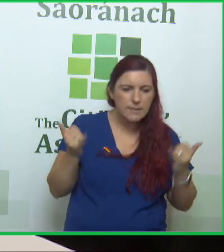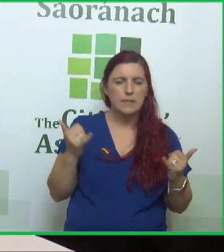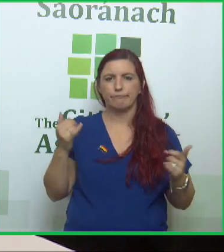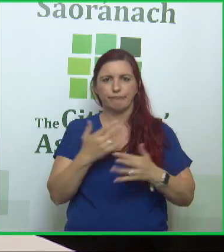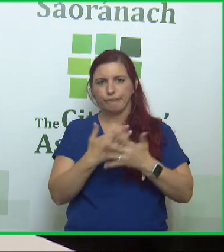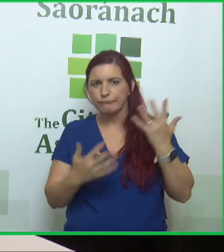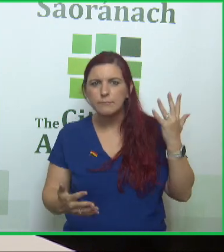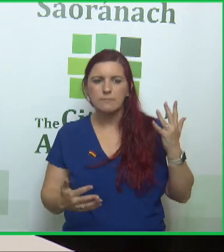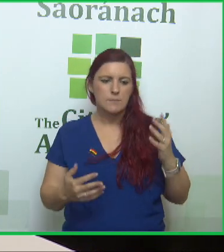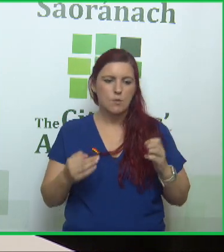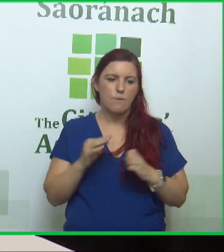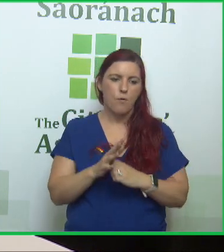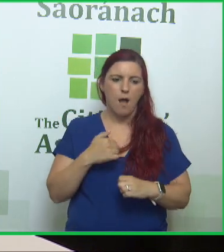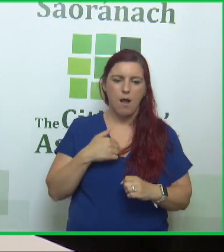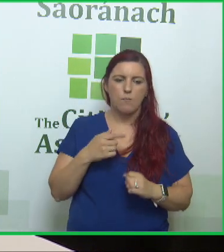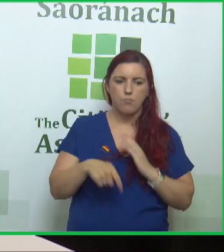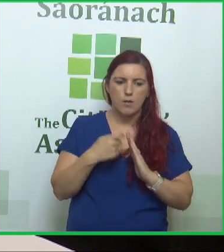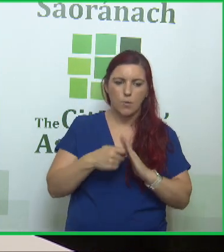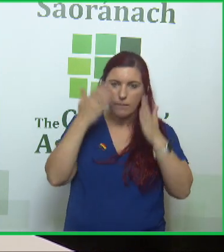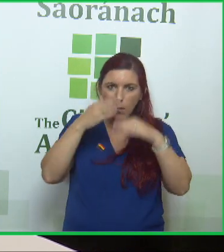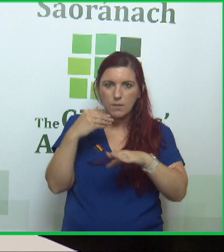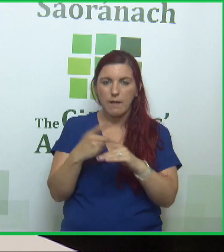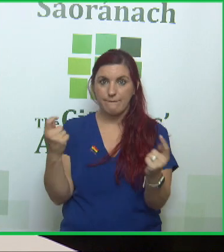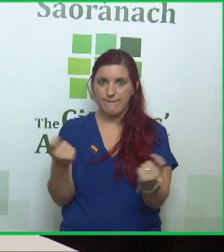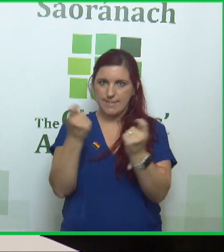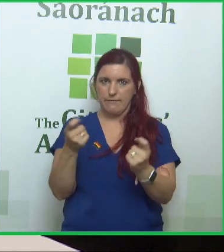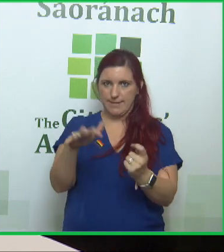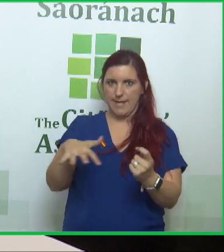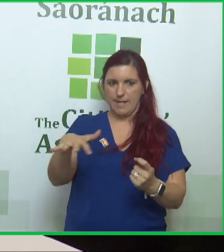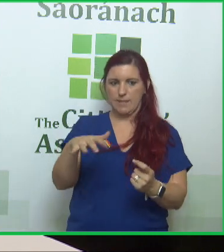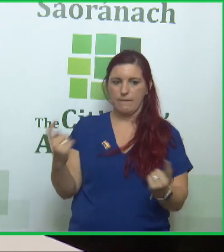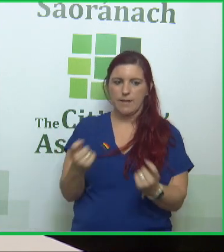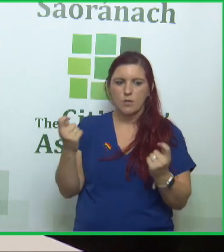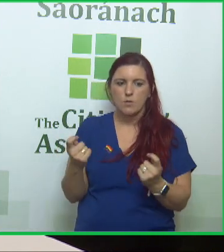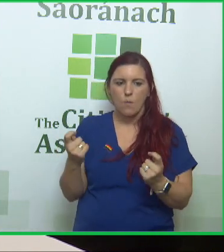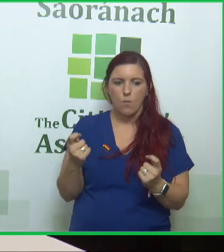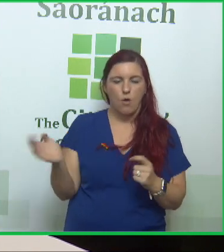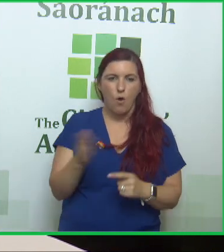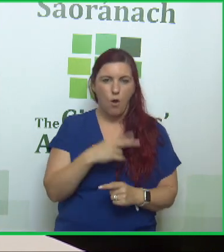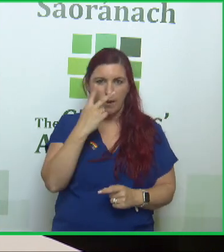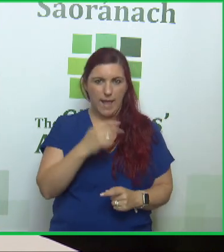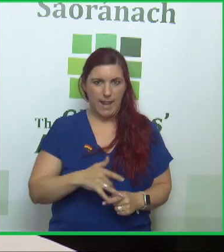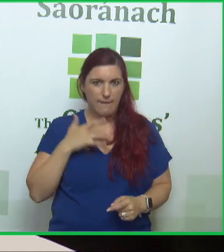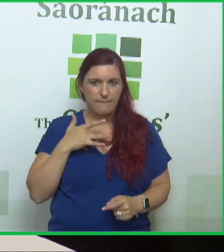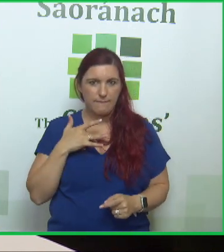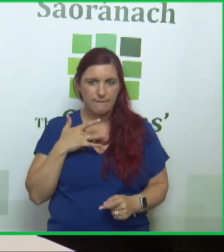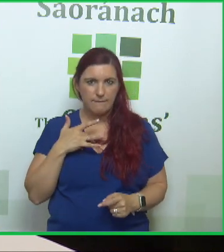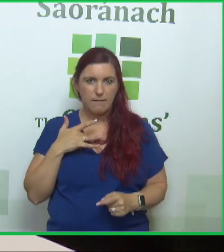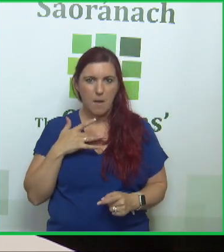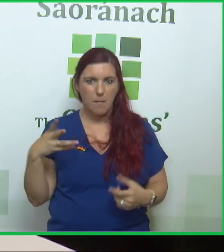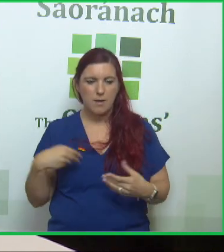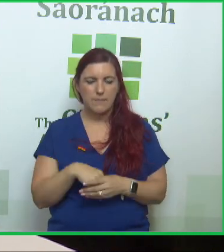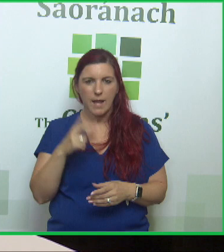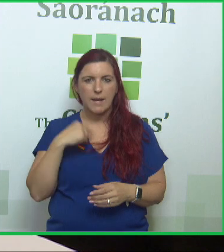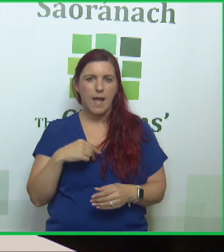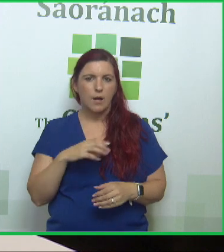the initiation of our project, we have focused on festival settings, but all nightlife settings now are risk-taking settings. There's high volumes